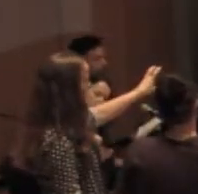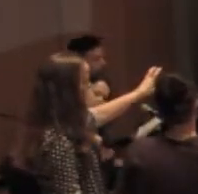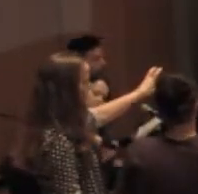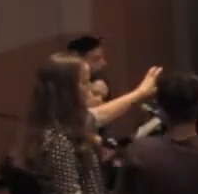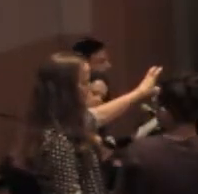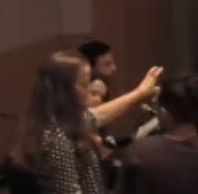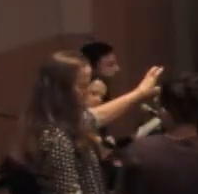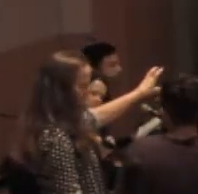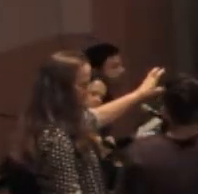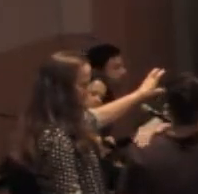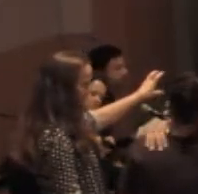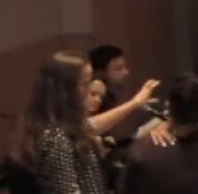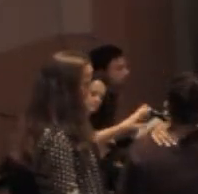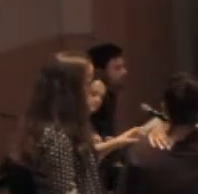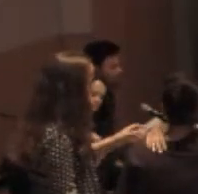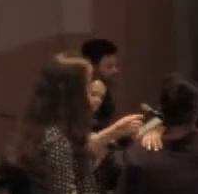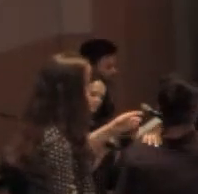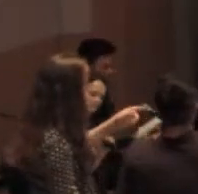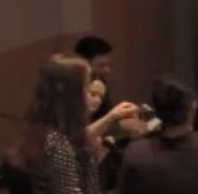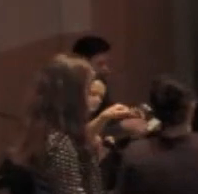good we should do it